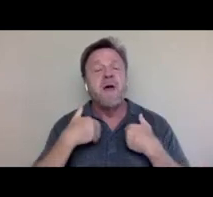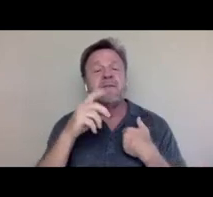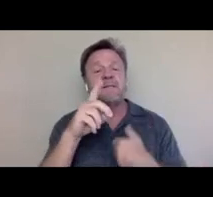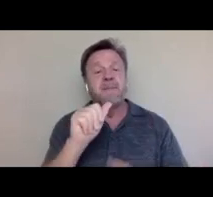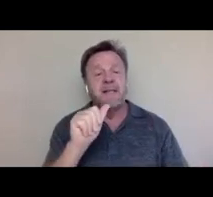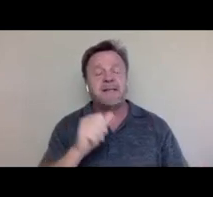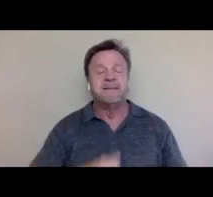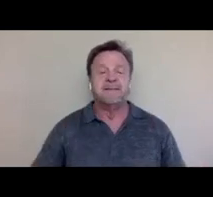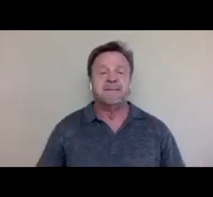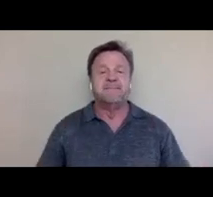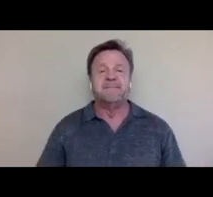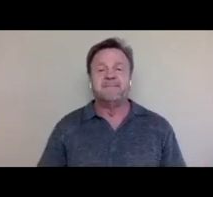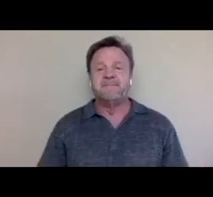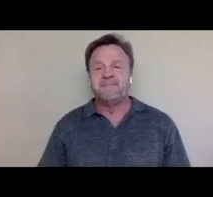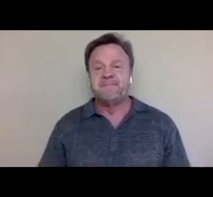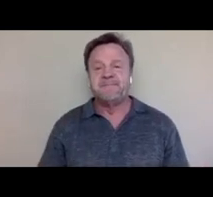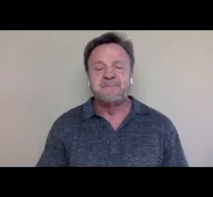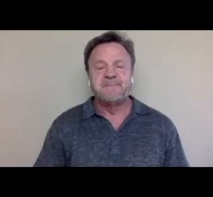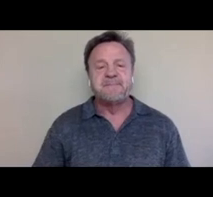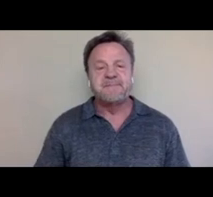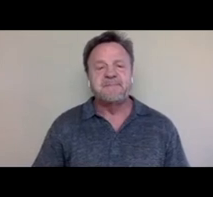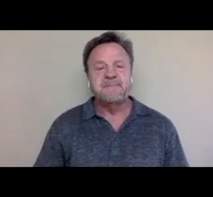Next slide, please.